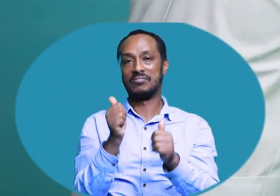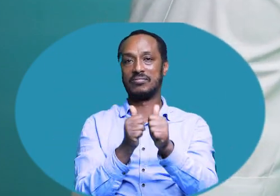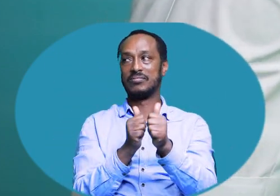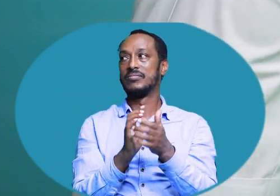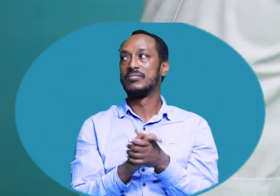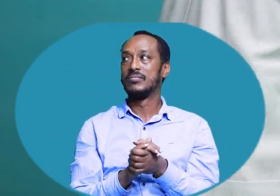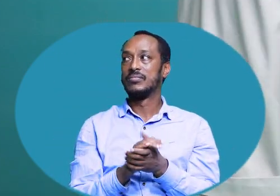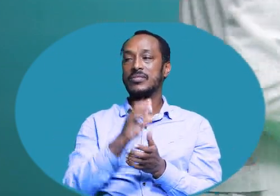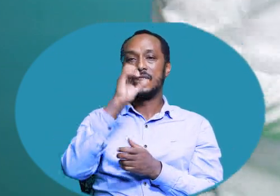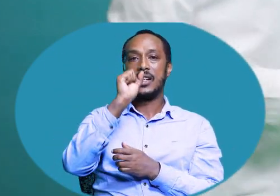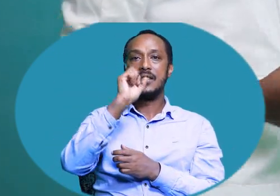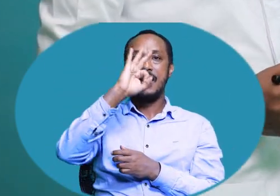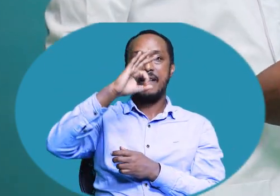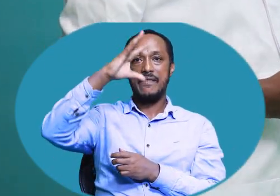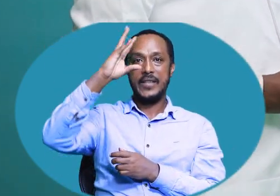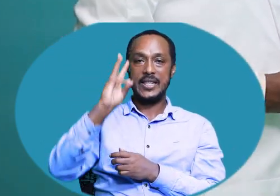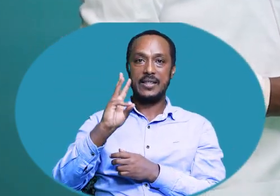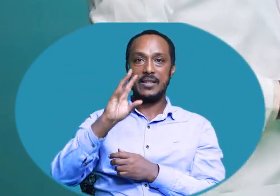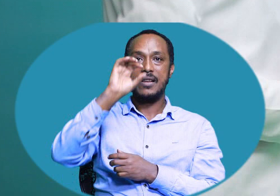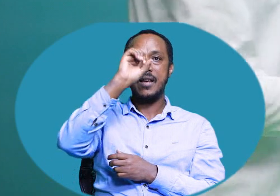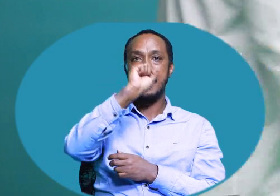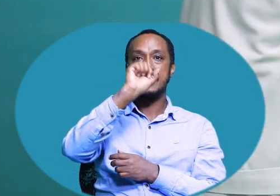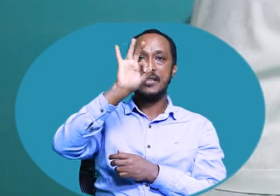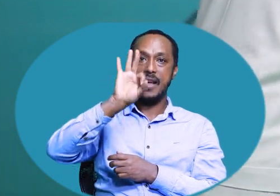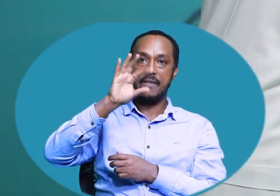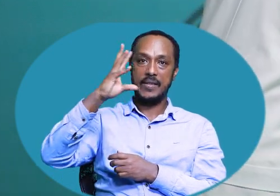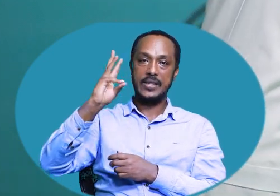SiCl4, silicon tetrachloride,